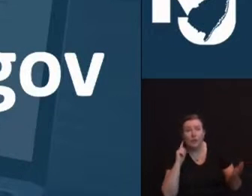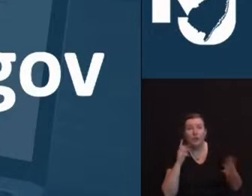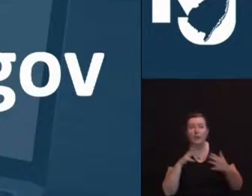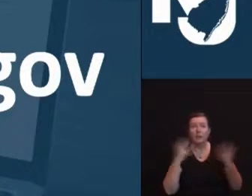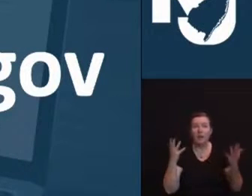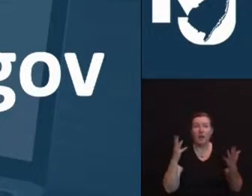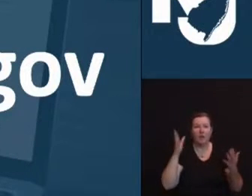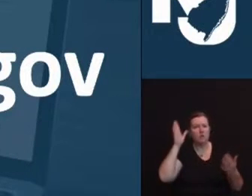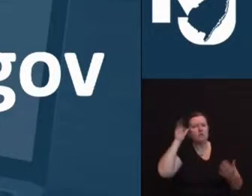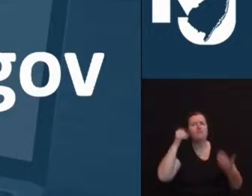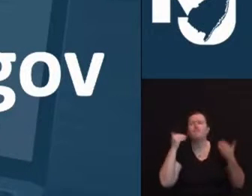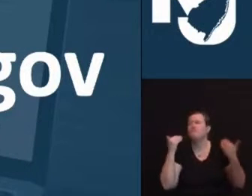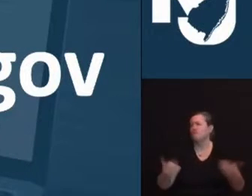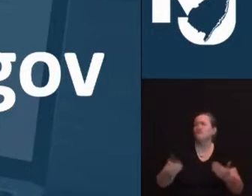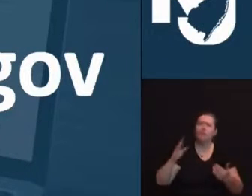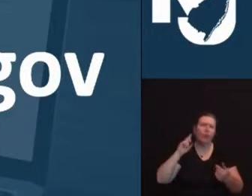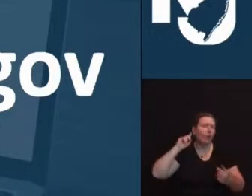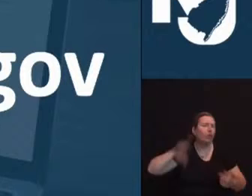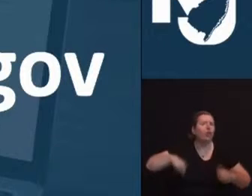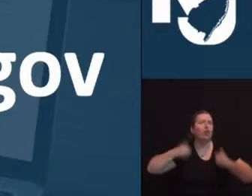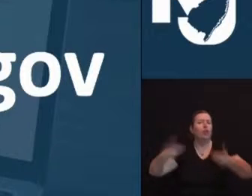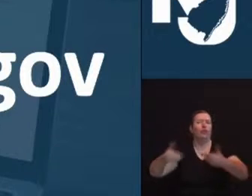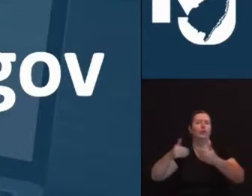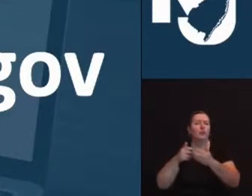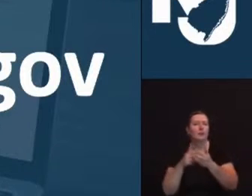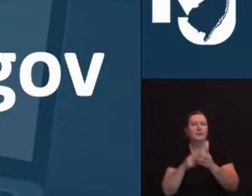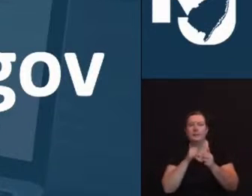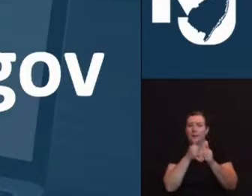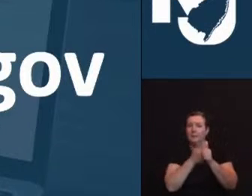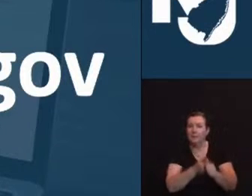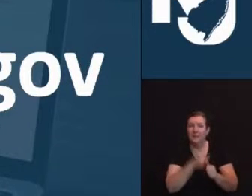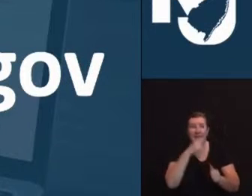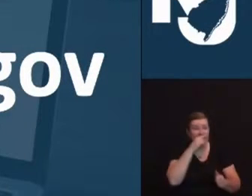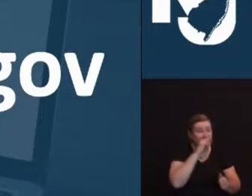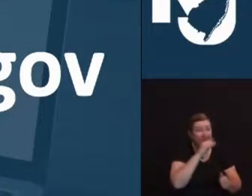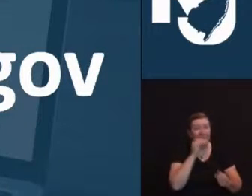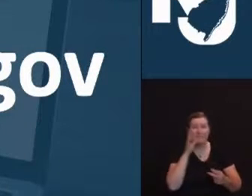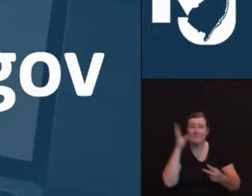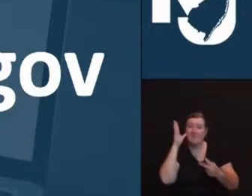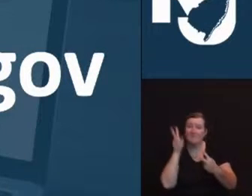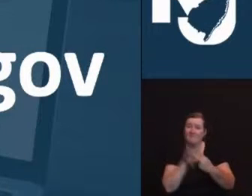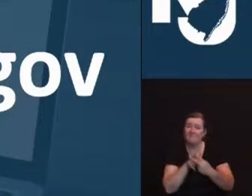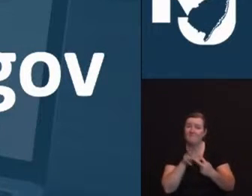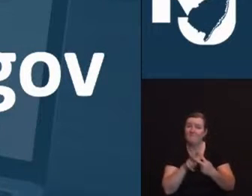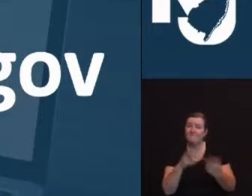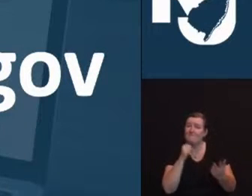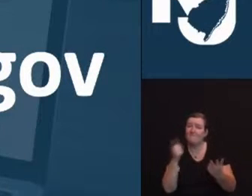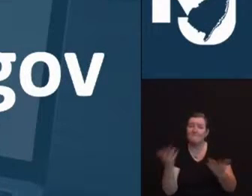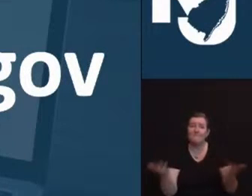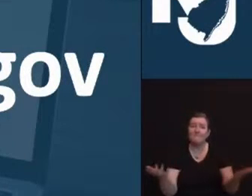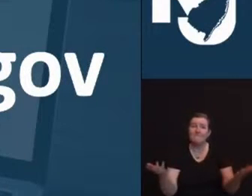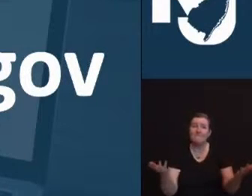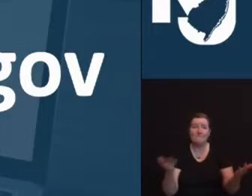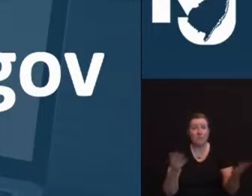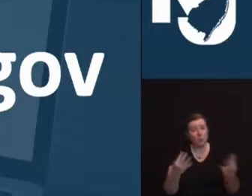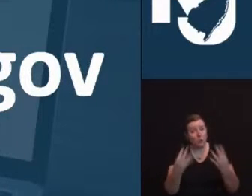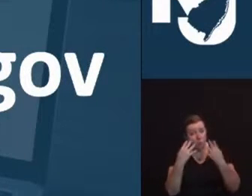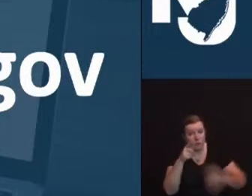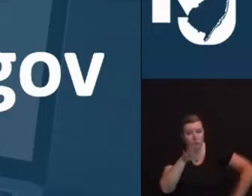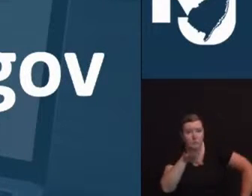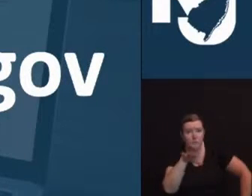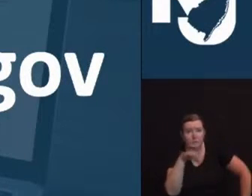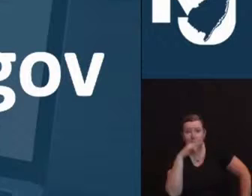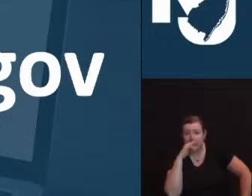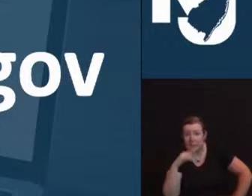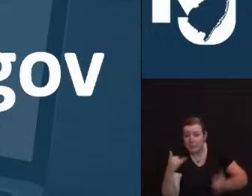by parents. So I want anyone who's playing hockey or whose mom and dad or have kids who are playing hockey, I got nothing against hockey, but